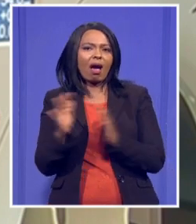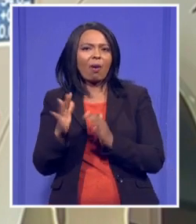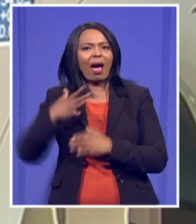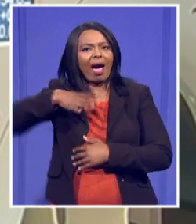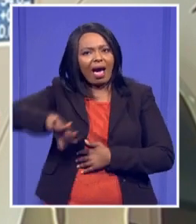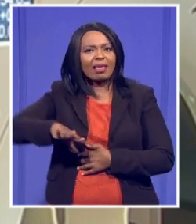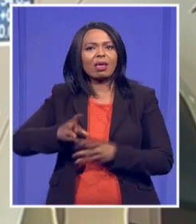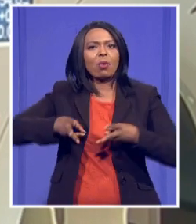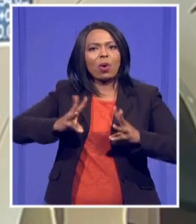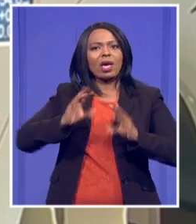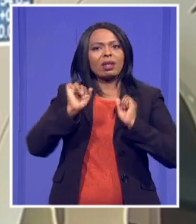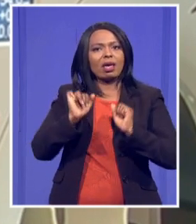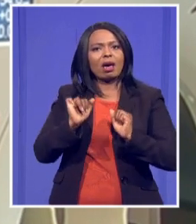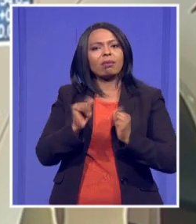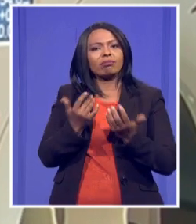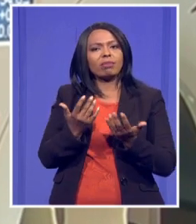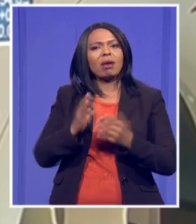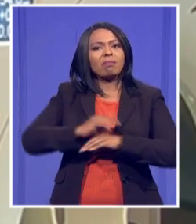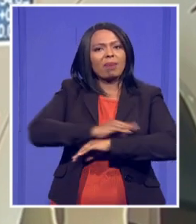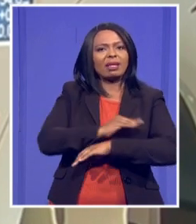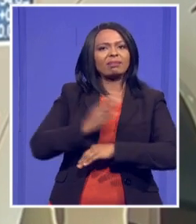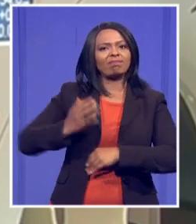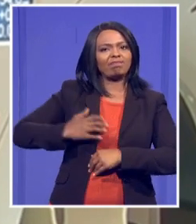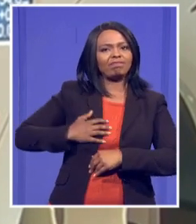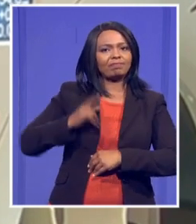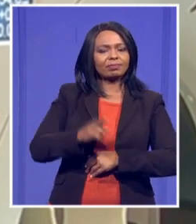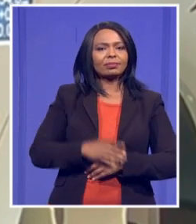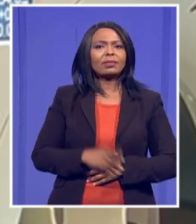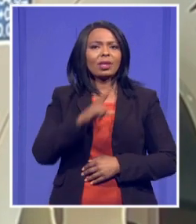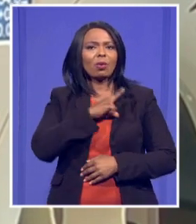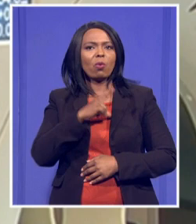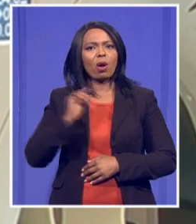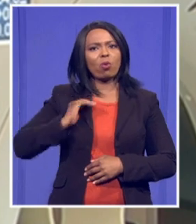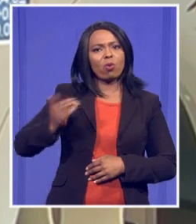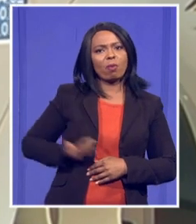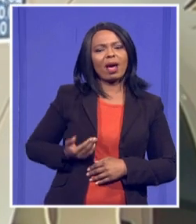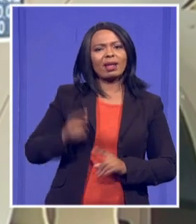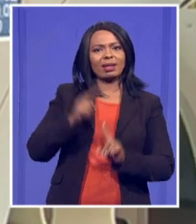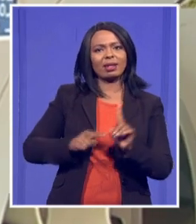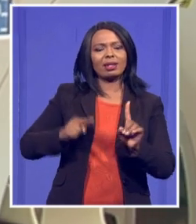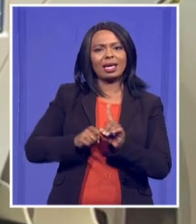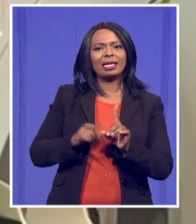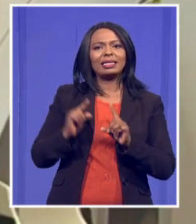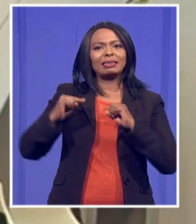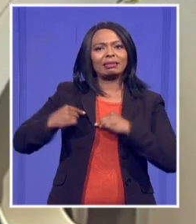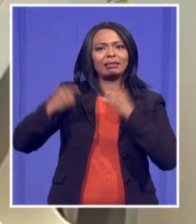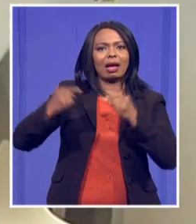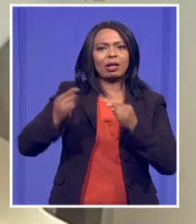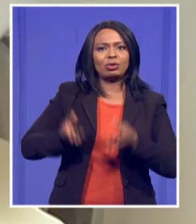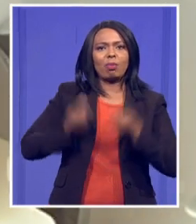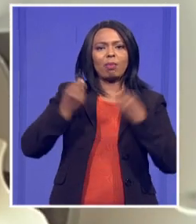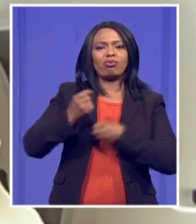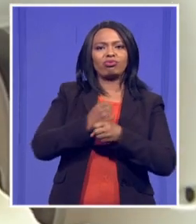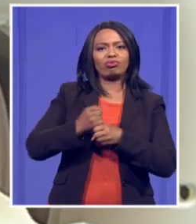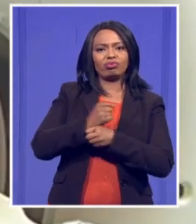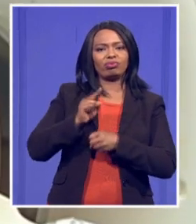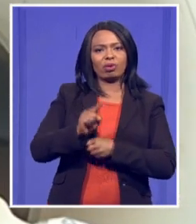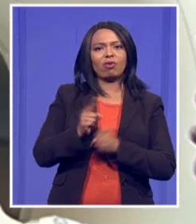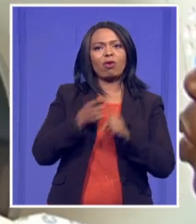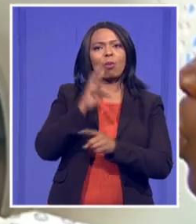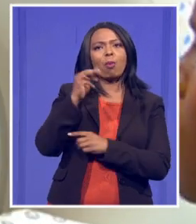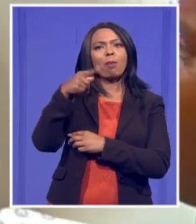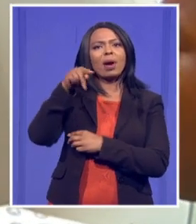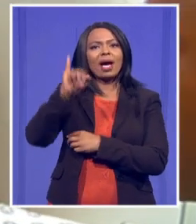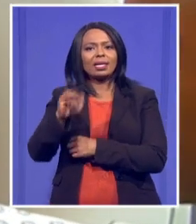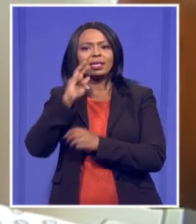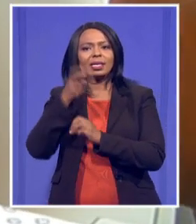in the province. You and I spoke at length about a lady who was struggling to access treatment. She was from Mopani and she had to be moved